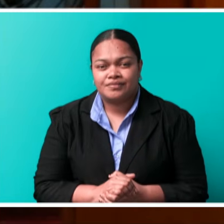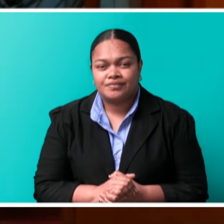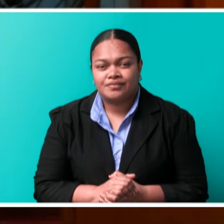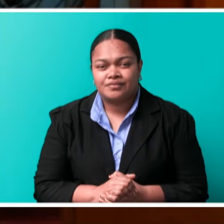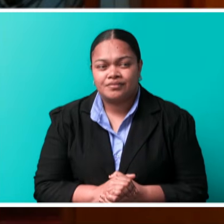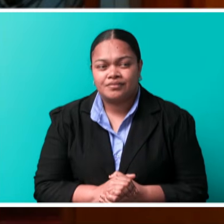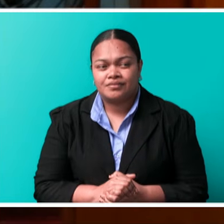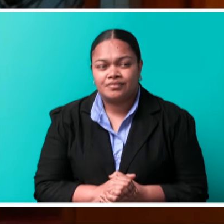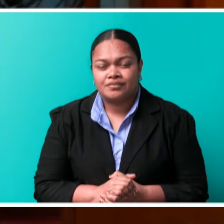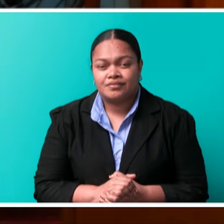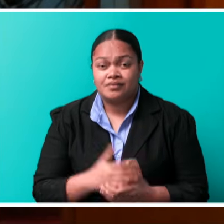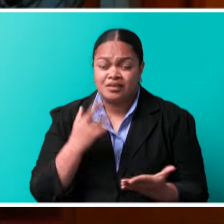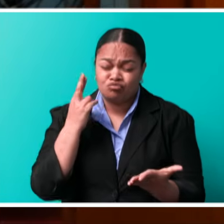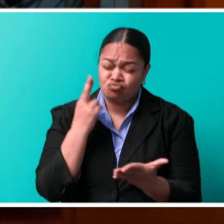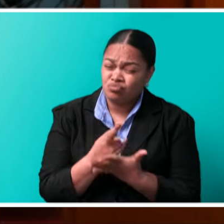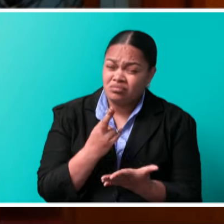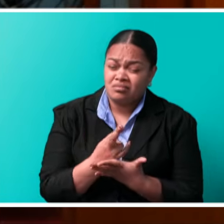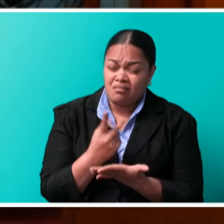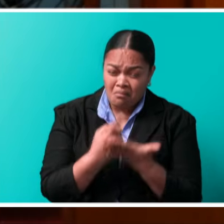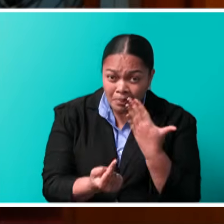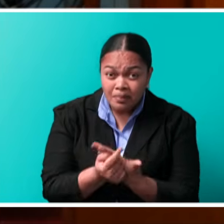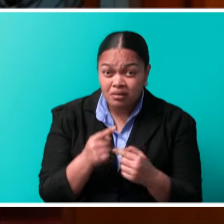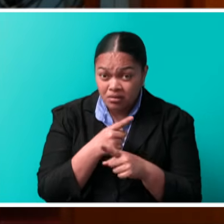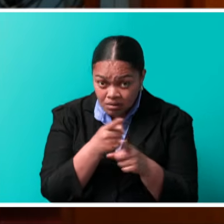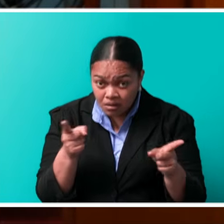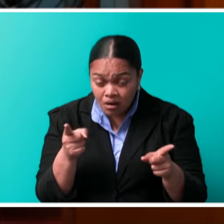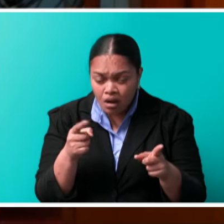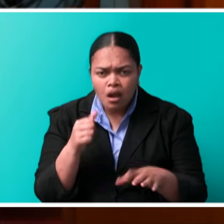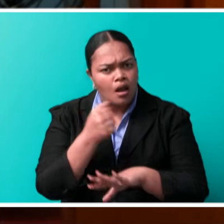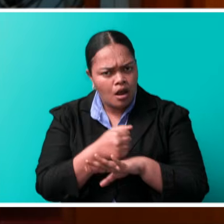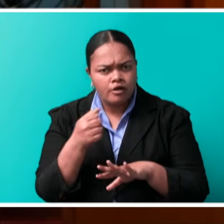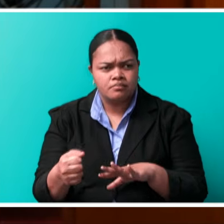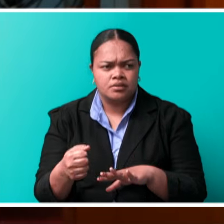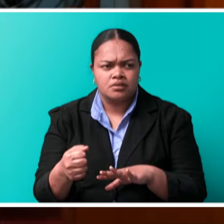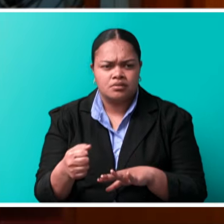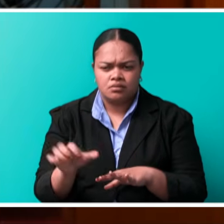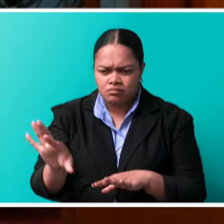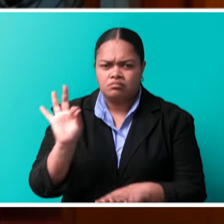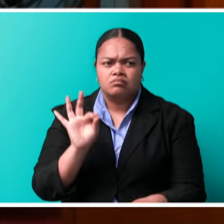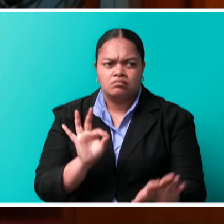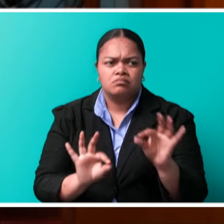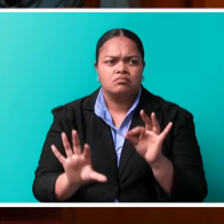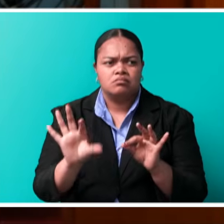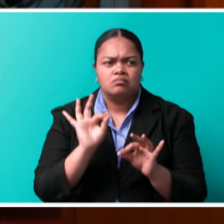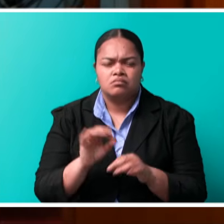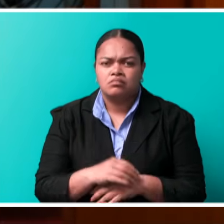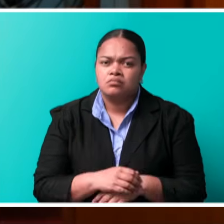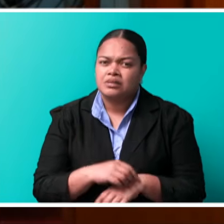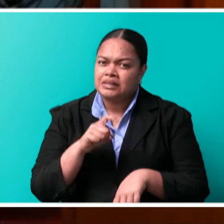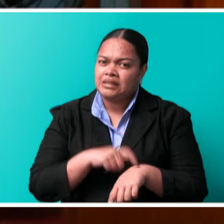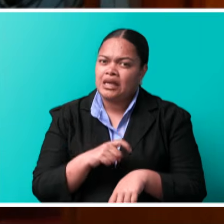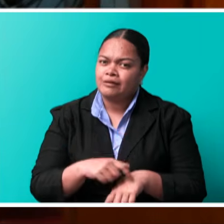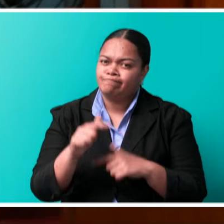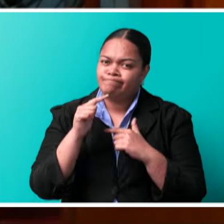Faced with our current reality, government has chosen targeted, time-bound relief